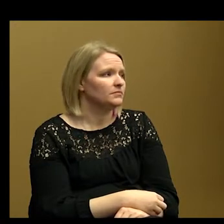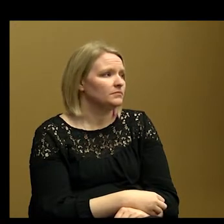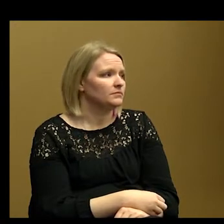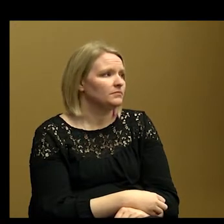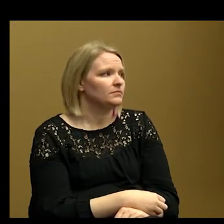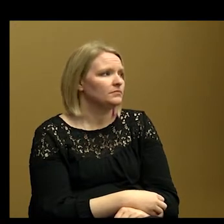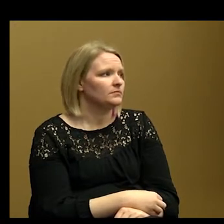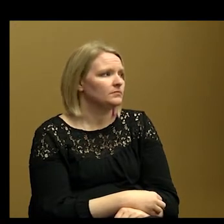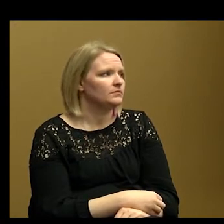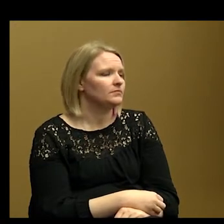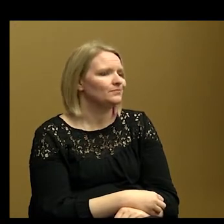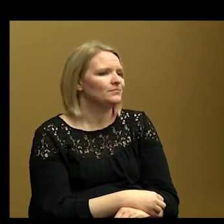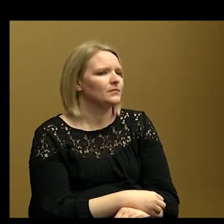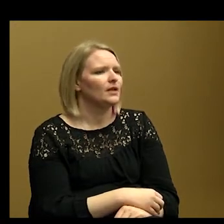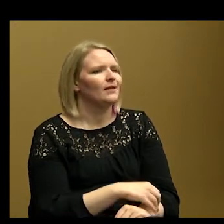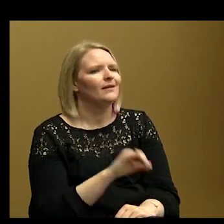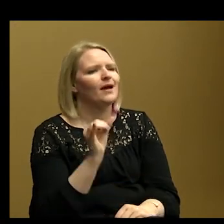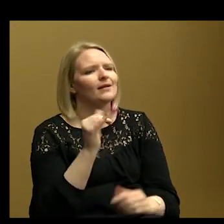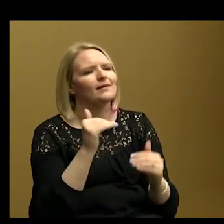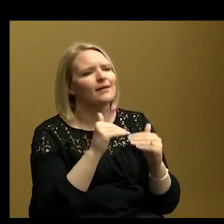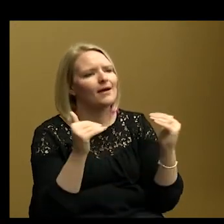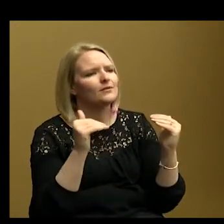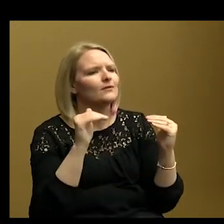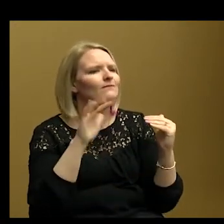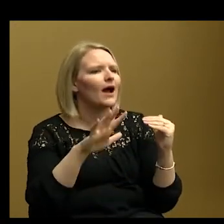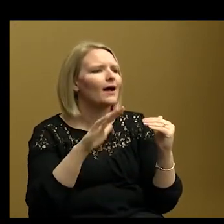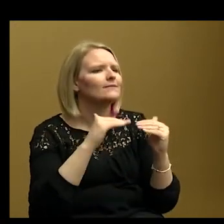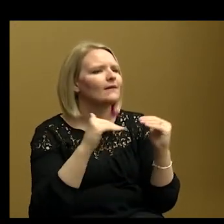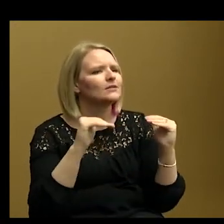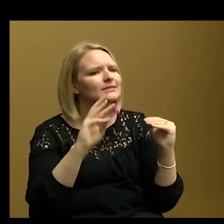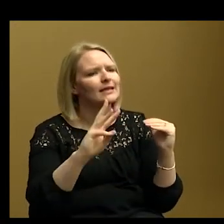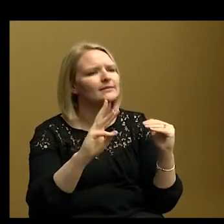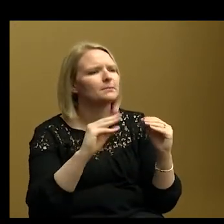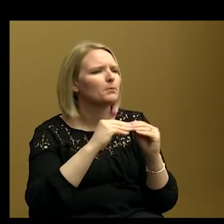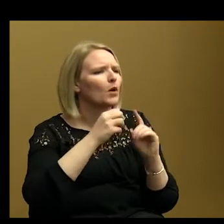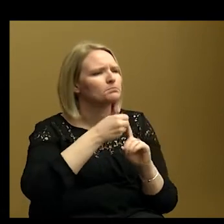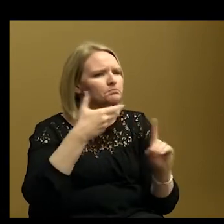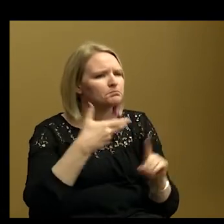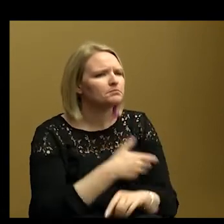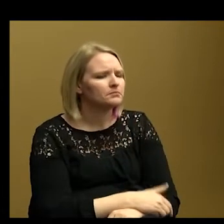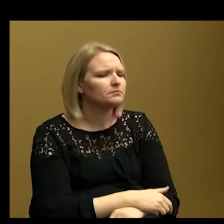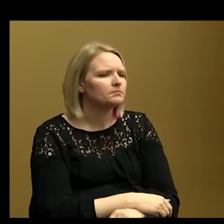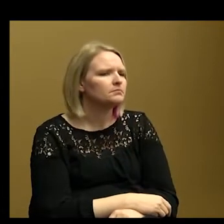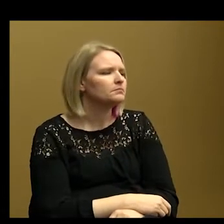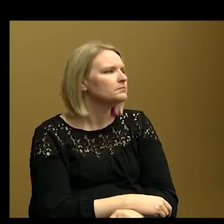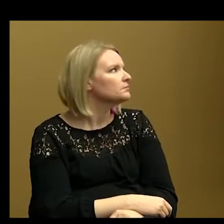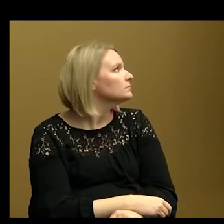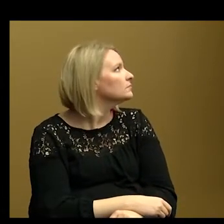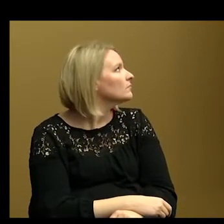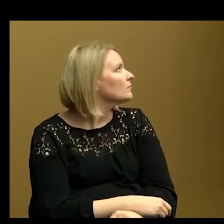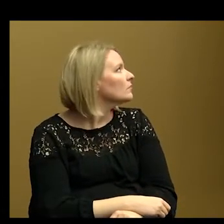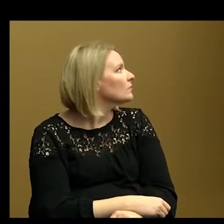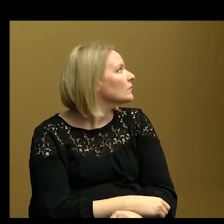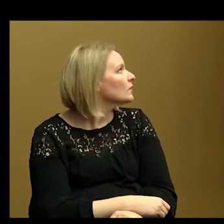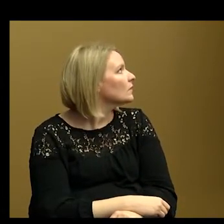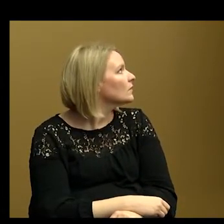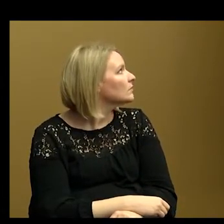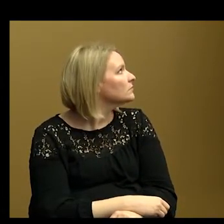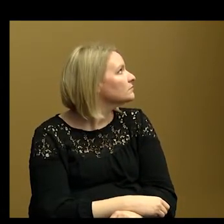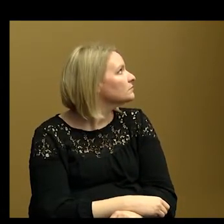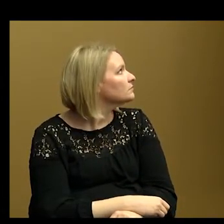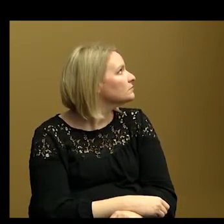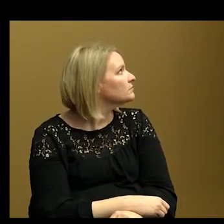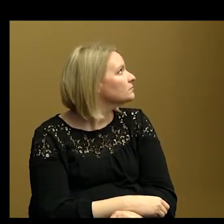bigger levels, like 5, 6, or 6, 7, 8. Okay. So under each of the